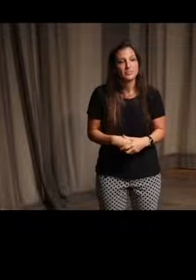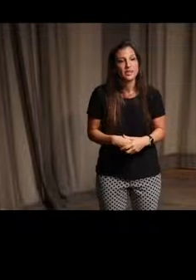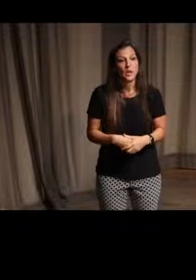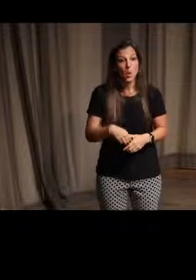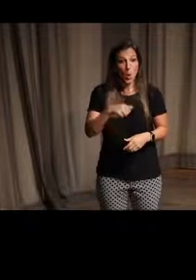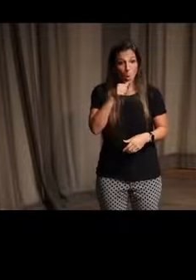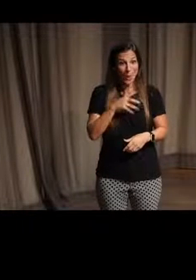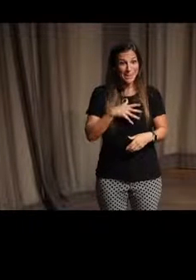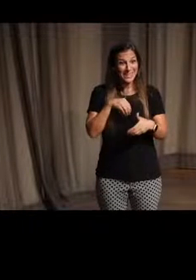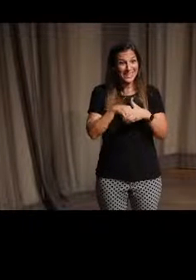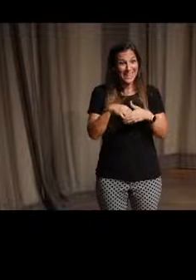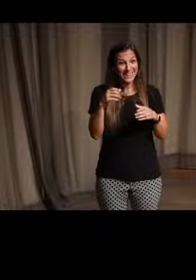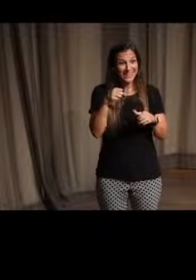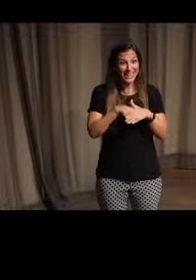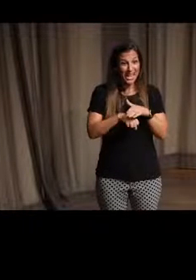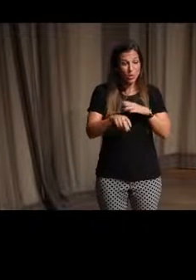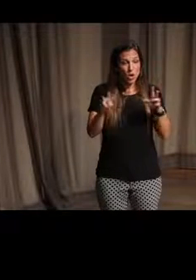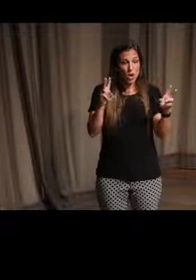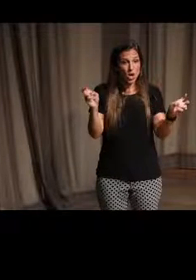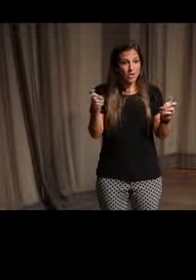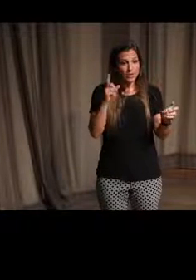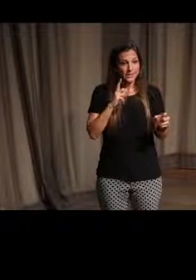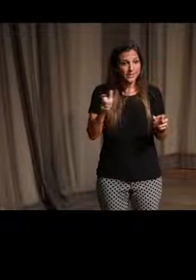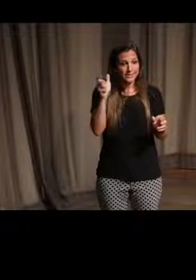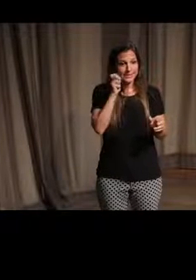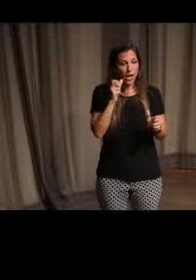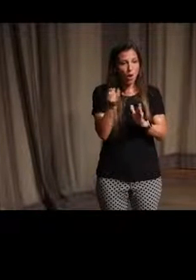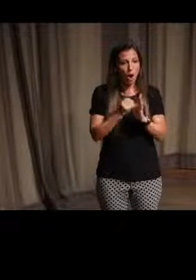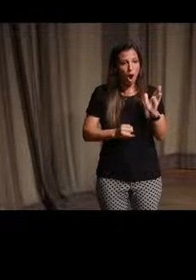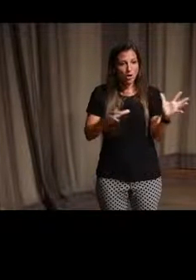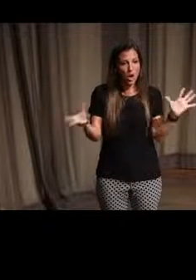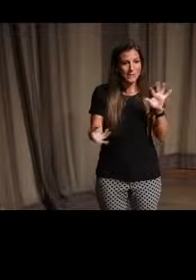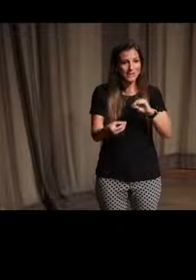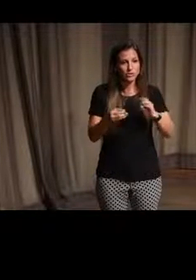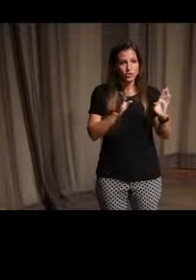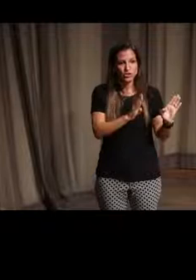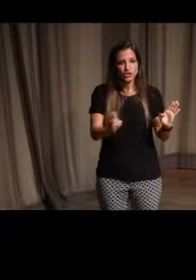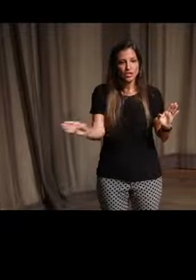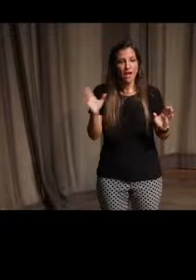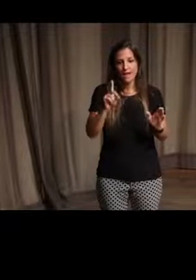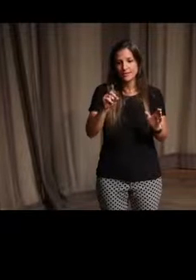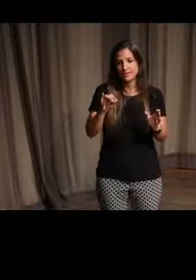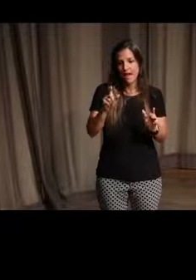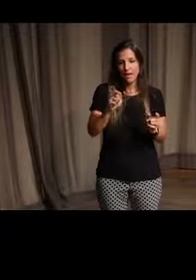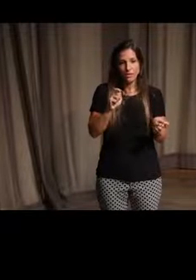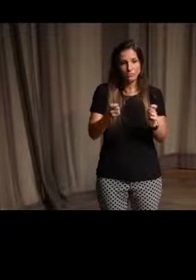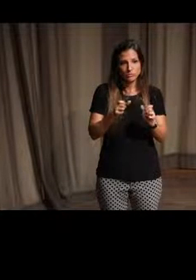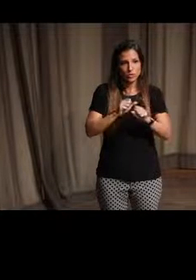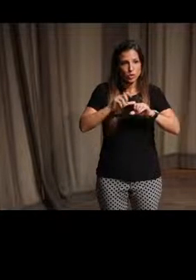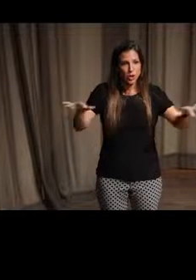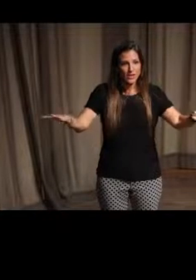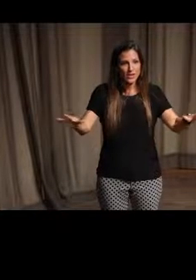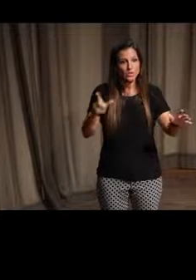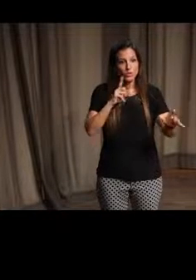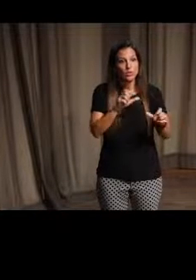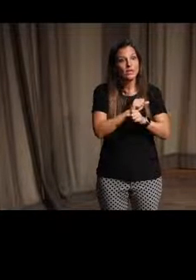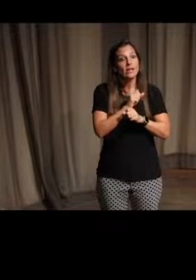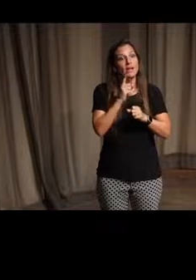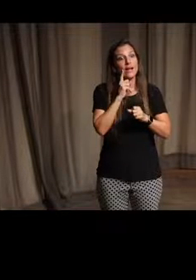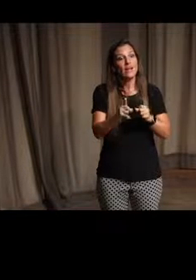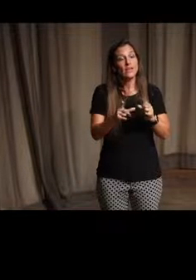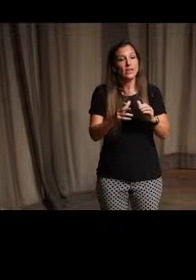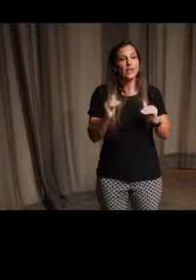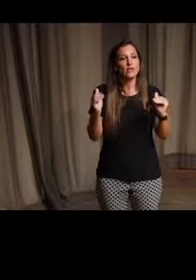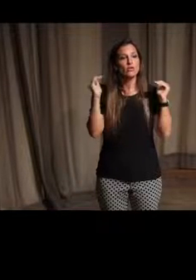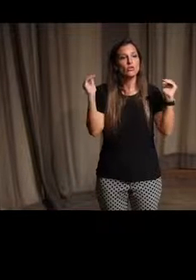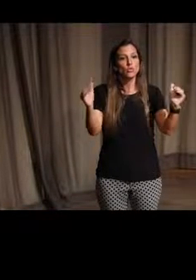Women in Labor is a generative sound art composition that uses data sonification to sonify the increase